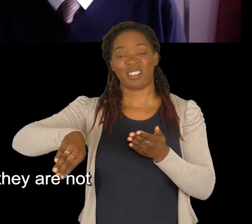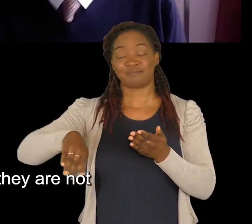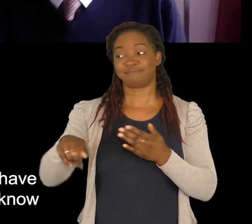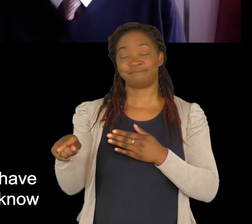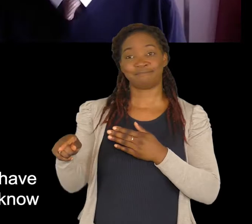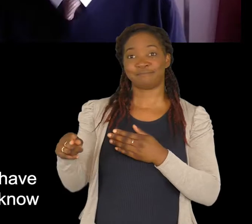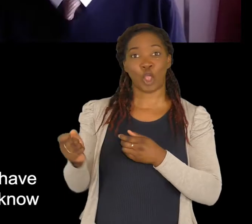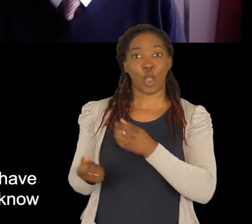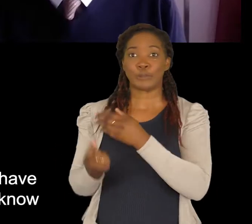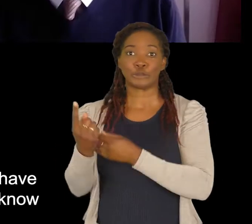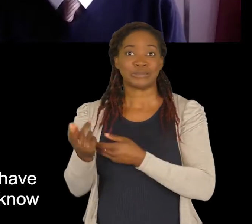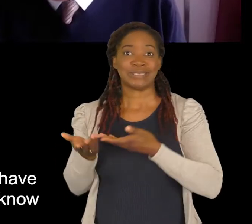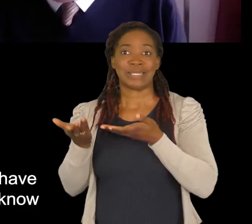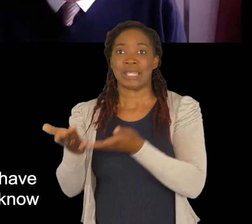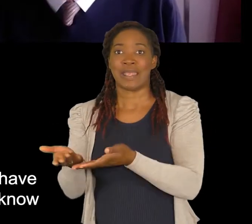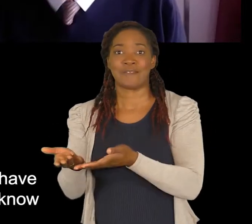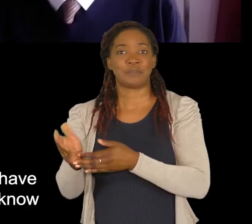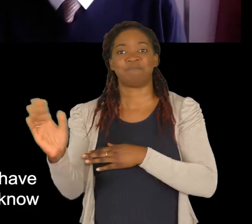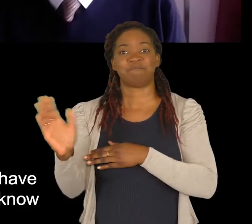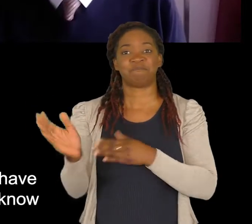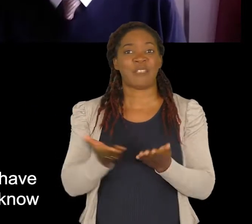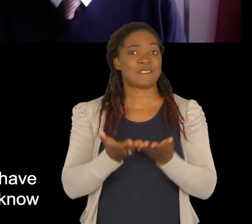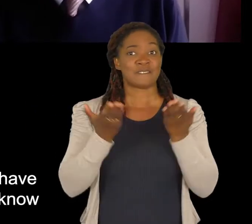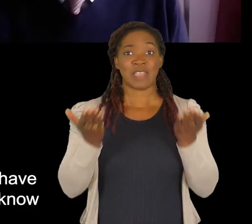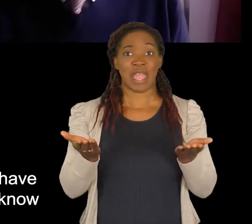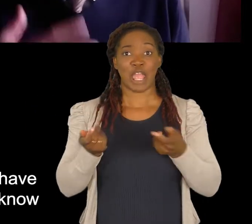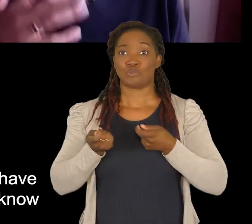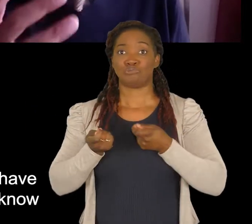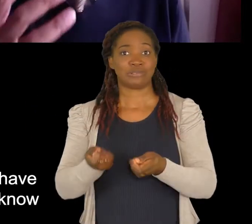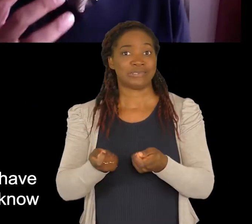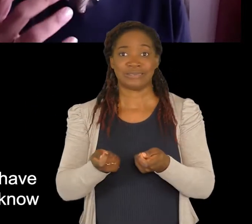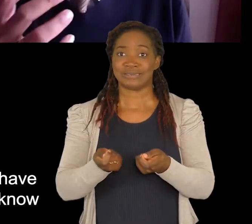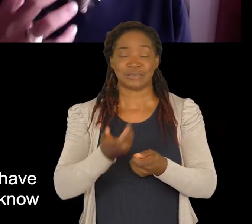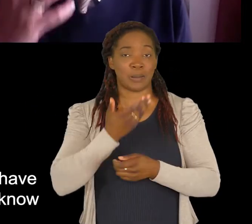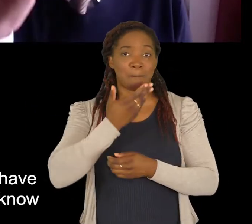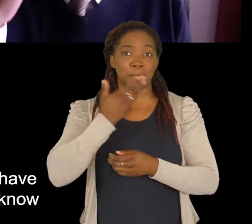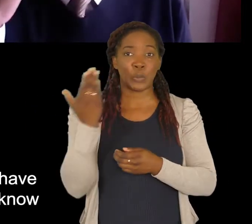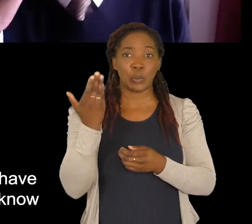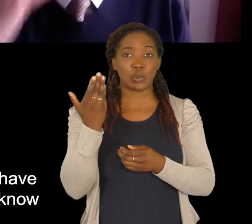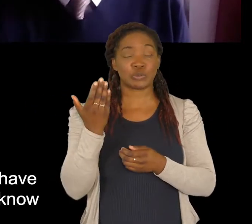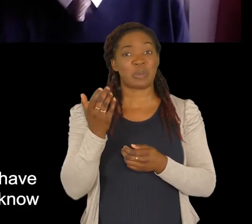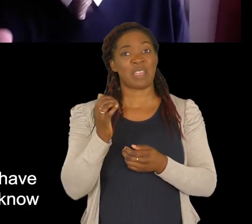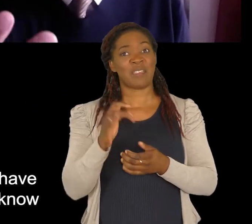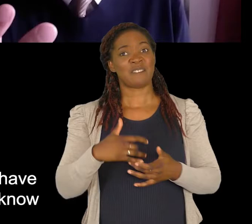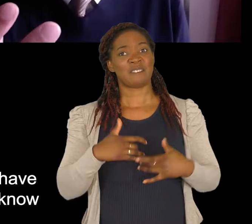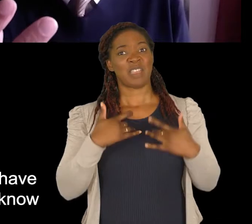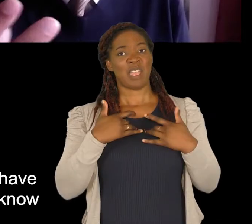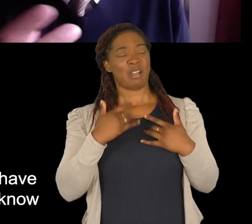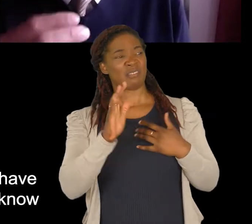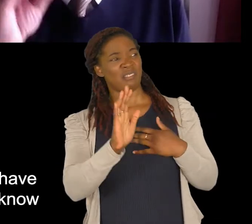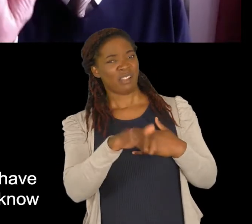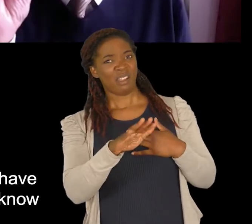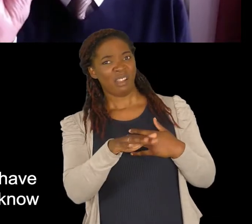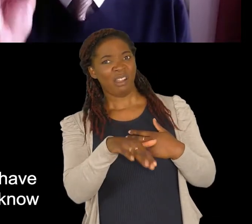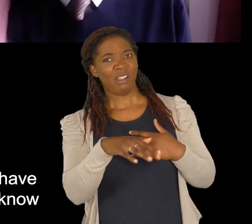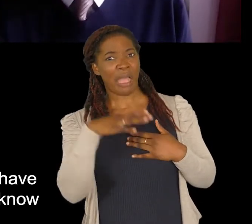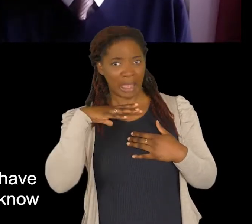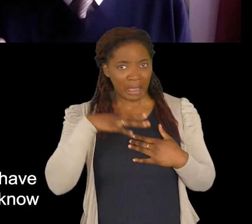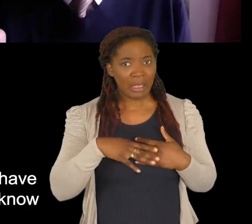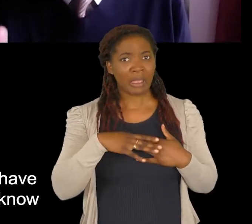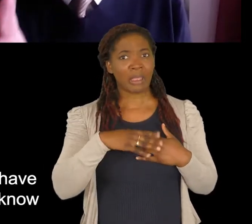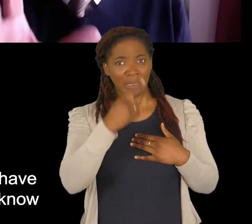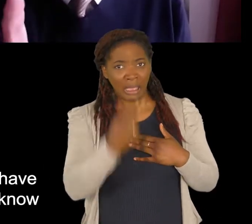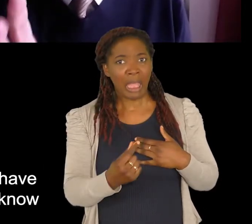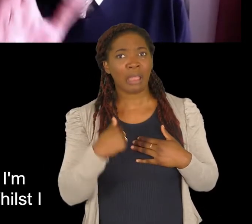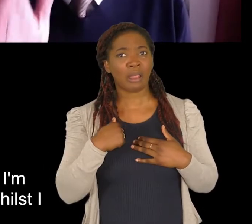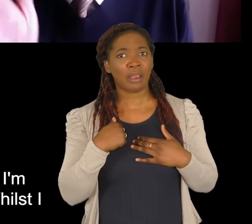not given the fair opportunities, they're not given the fair chances. So they often feel that they have a point to prove. They want to show